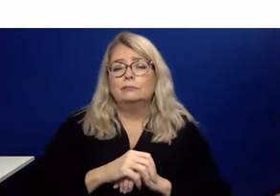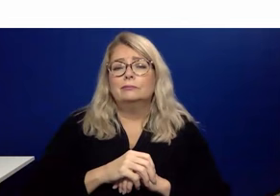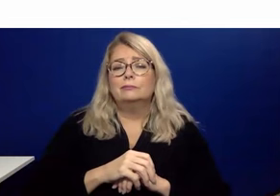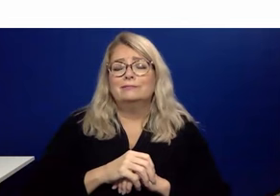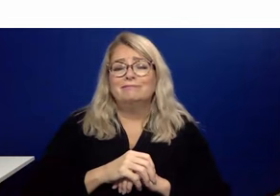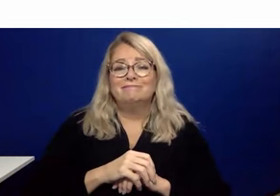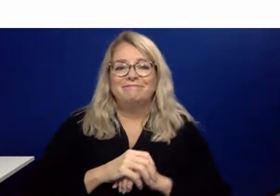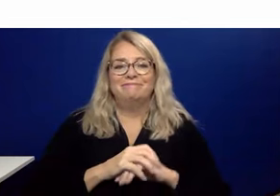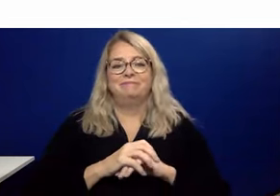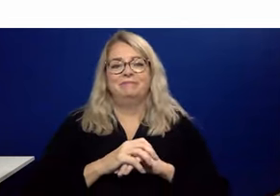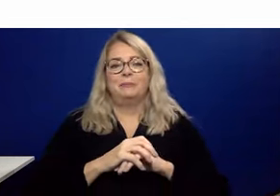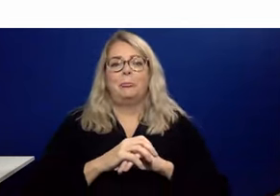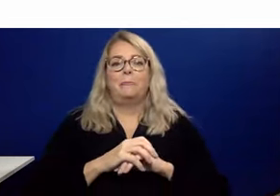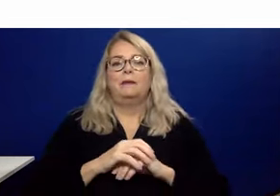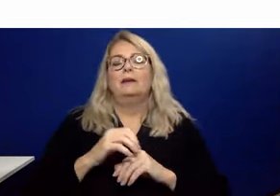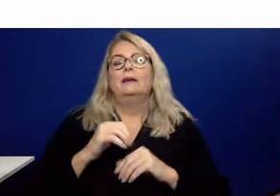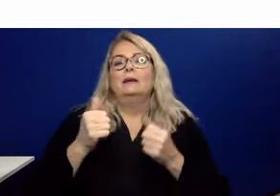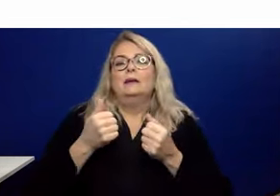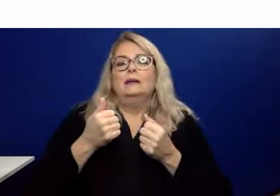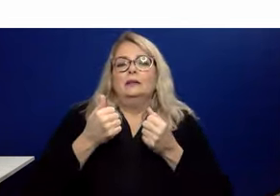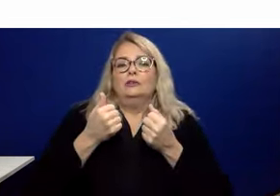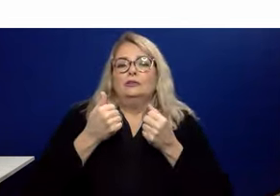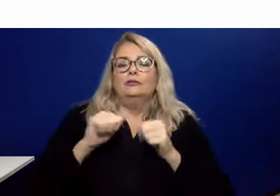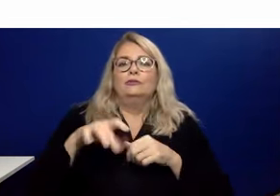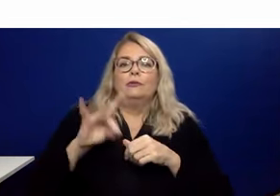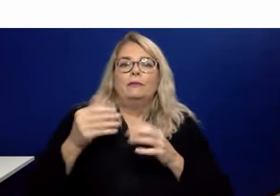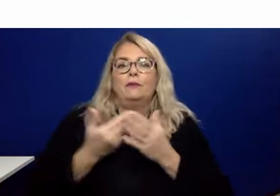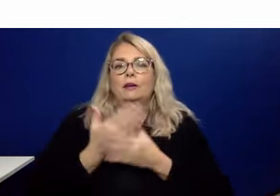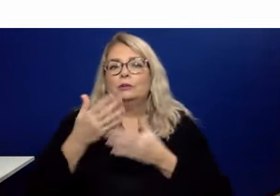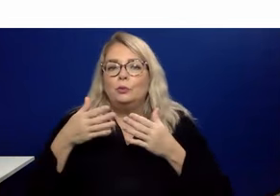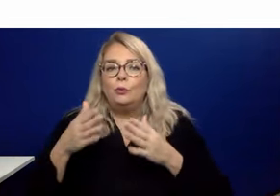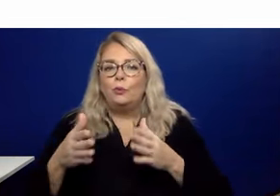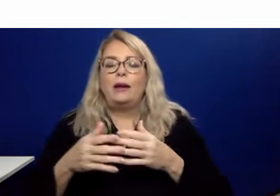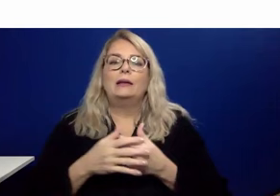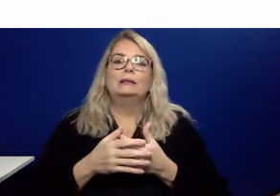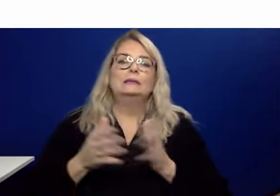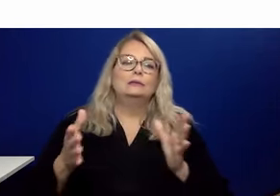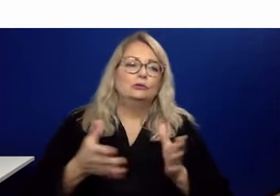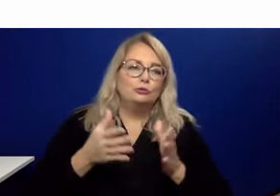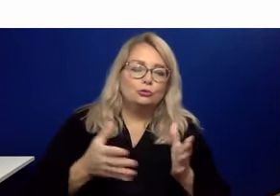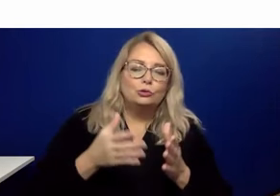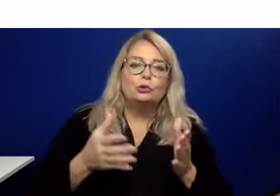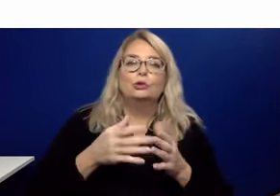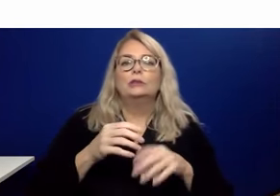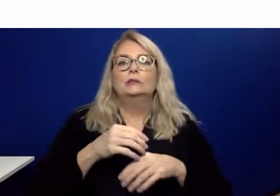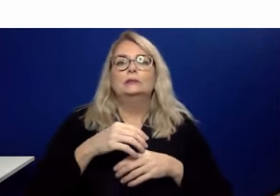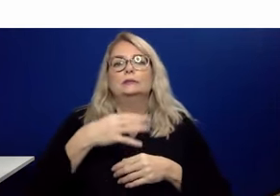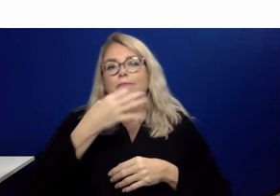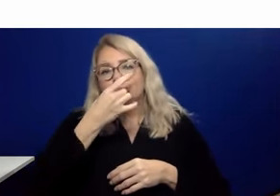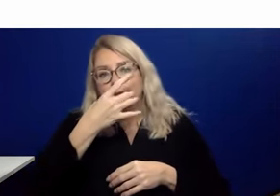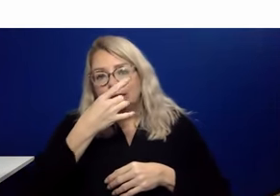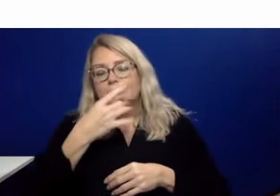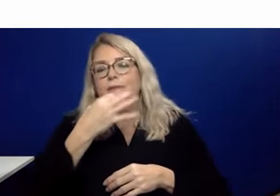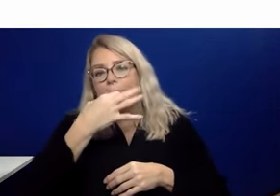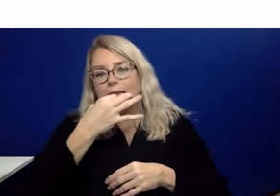first you try to find ways to do what they need, taking their meds. How do I see it? I try to understand their point of view. Then I go back